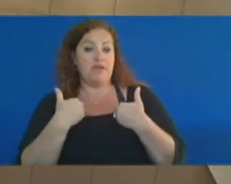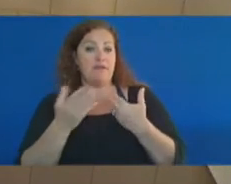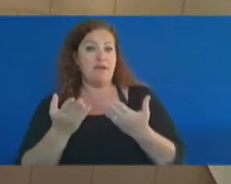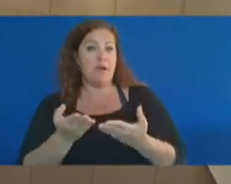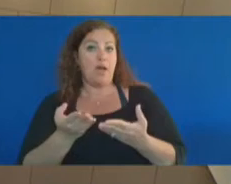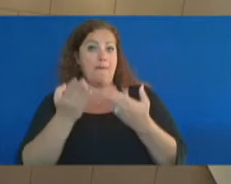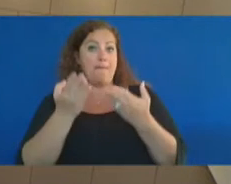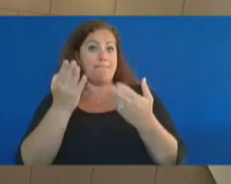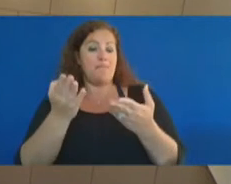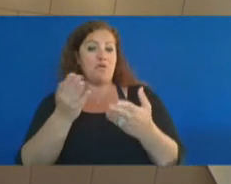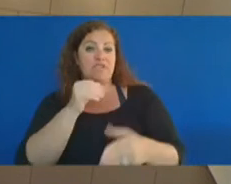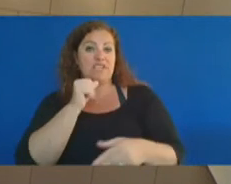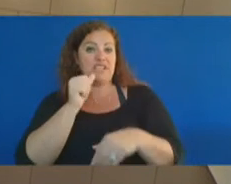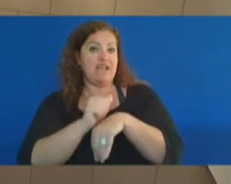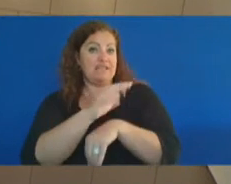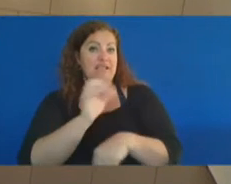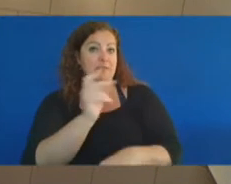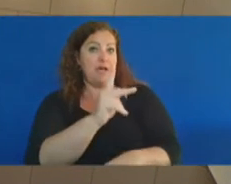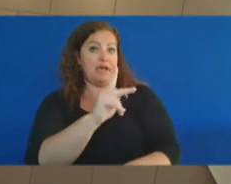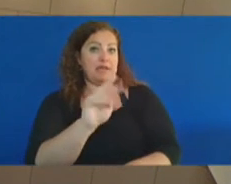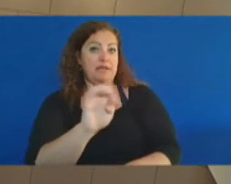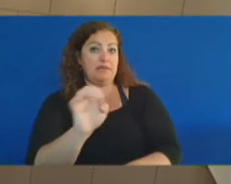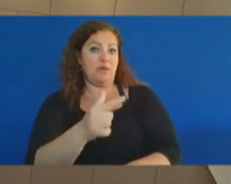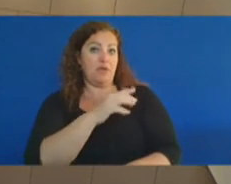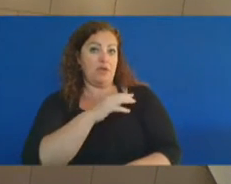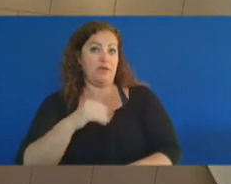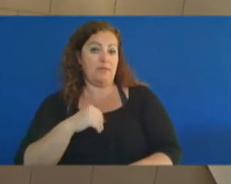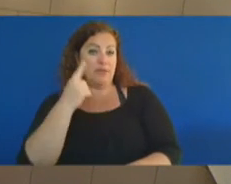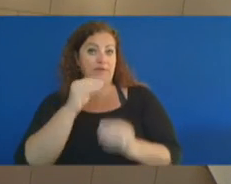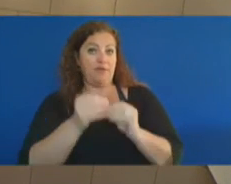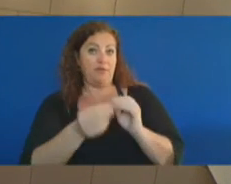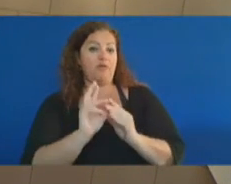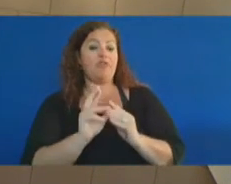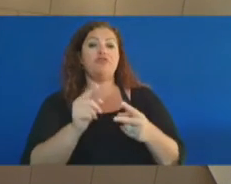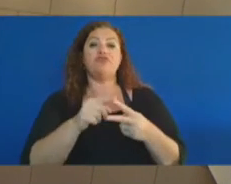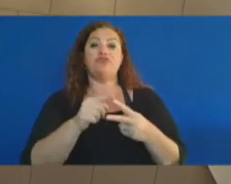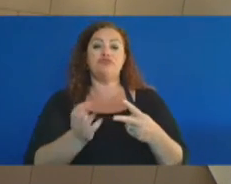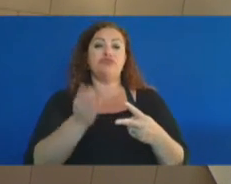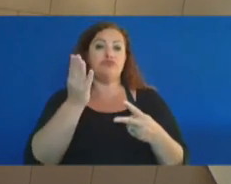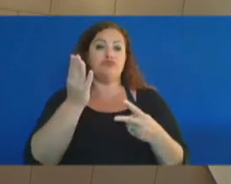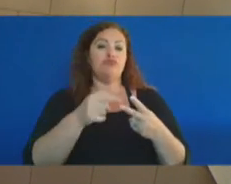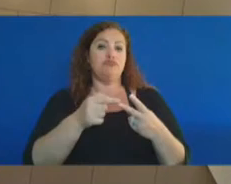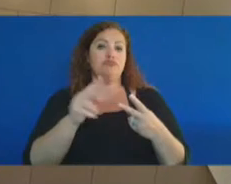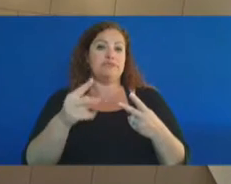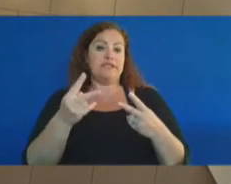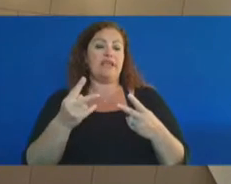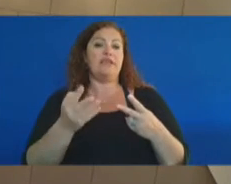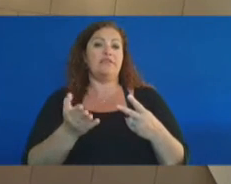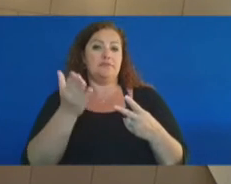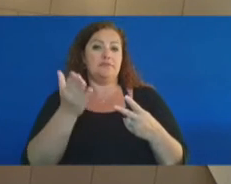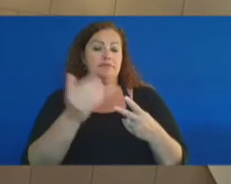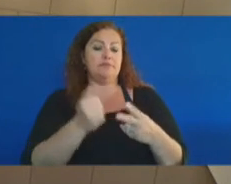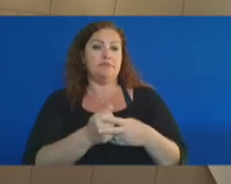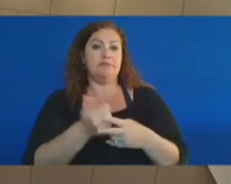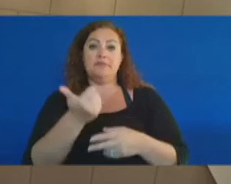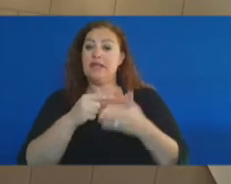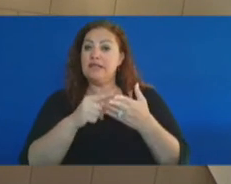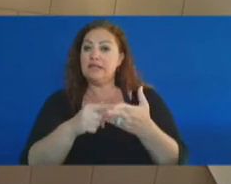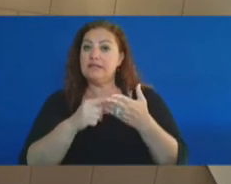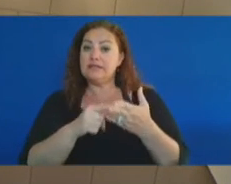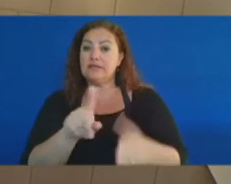not send this back to the zoning committee for further review so move we have a motion and a second any